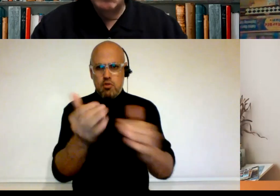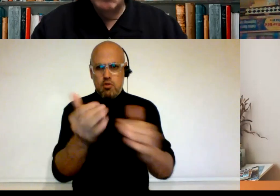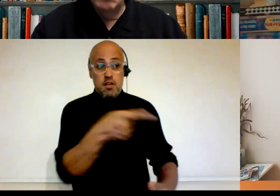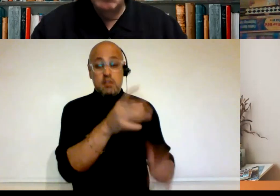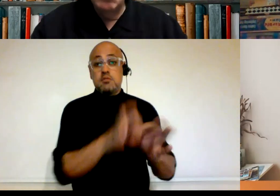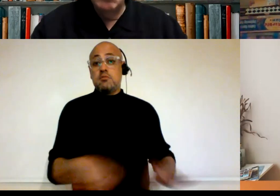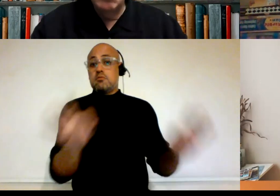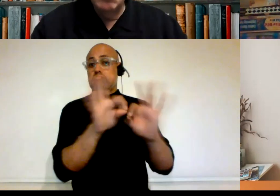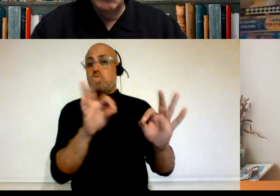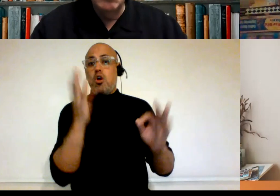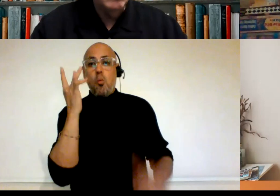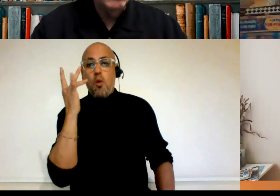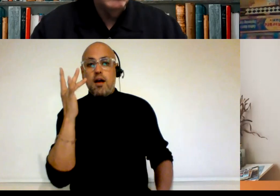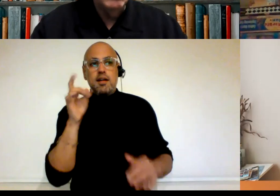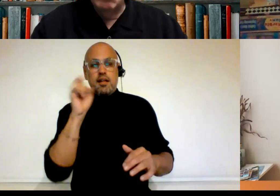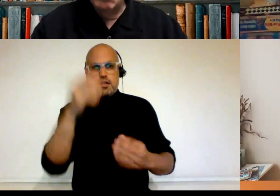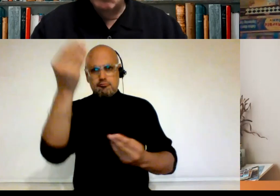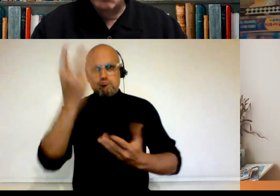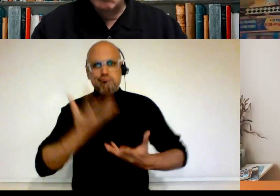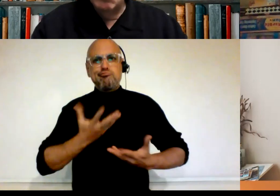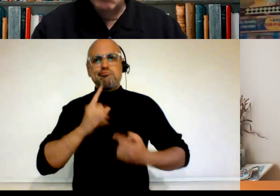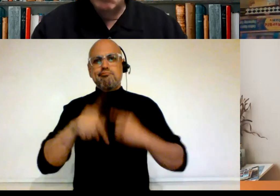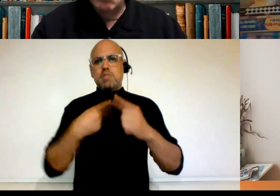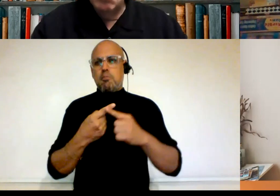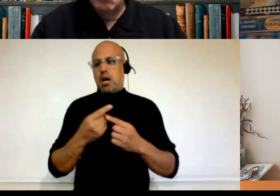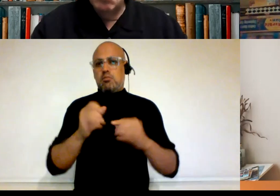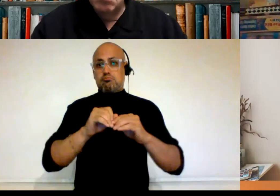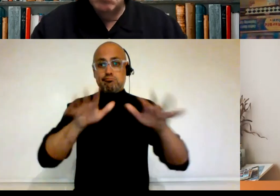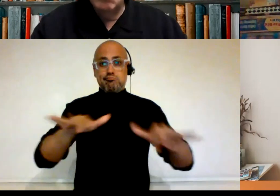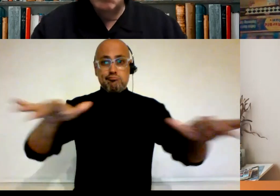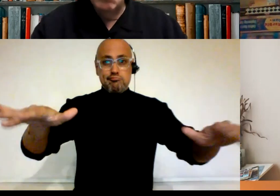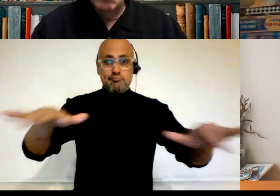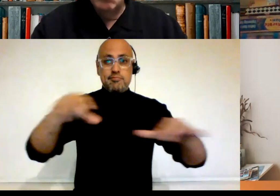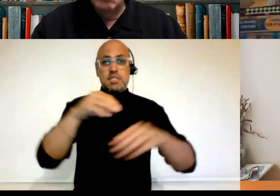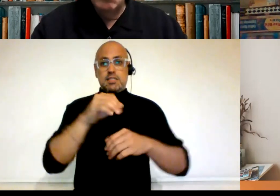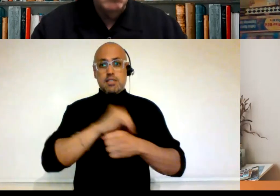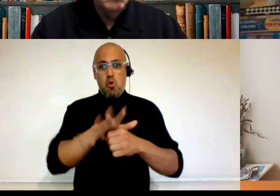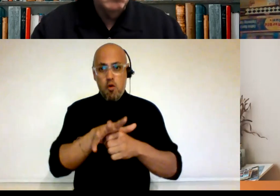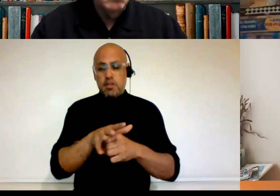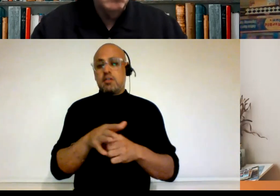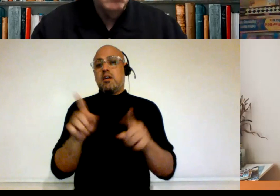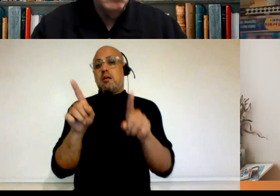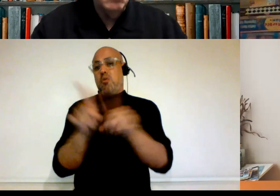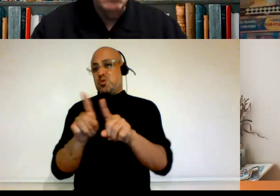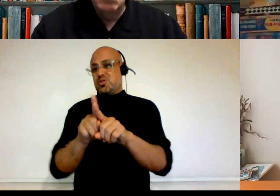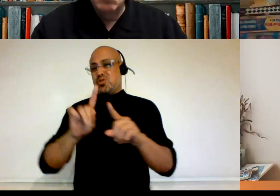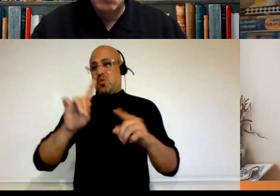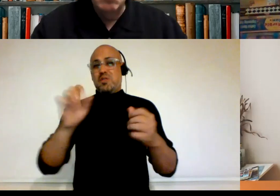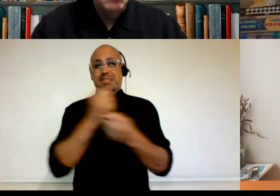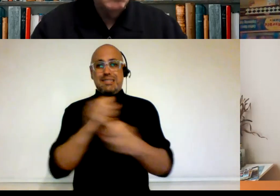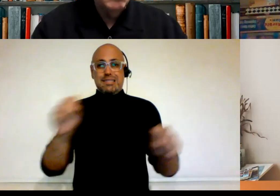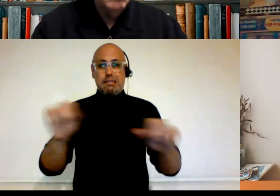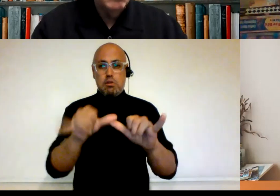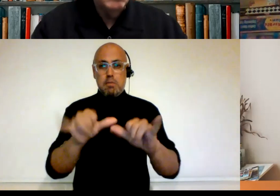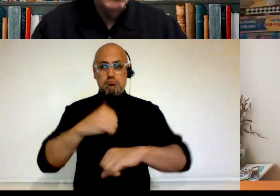to note because that should be informing us about the prevalence, one, of the virus, and two, of what our safety measures should be to make sure that